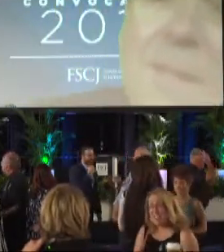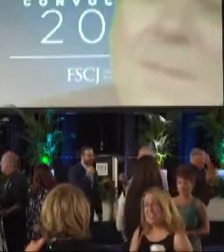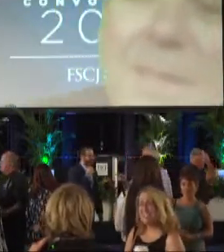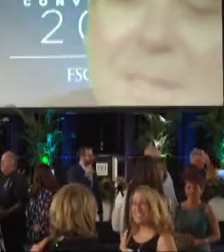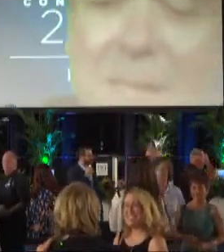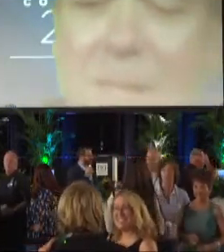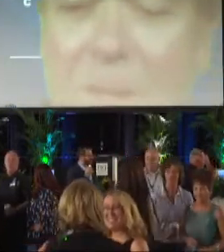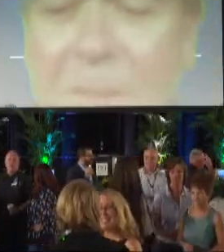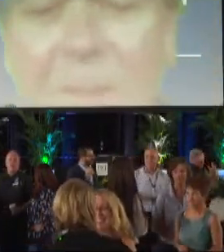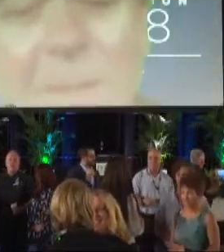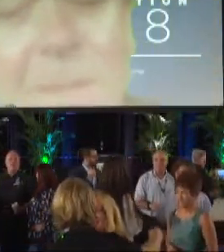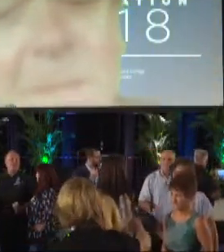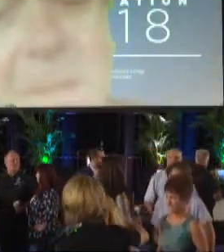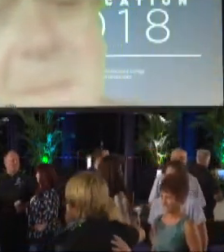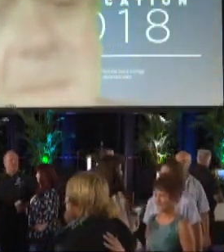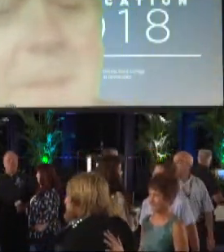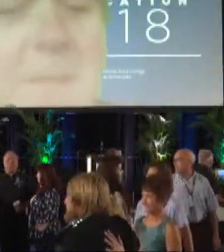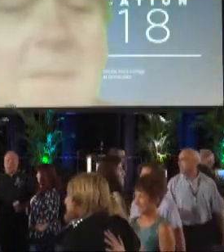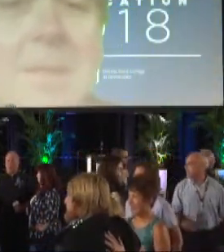Hello in here.